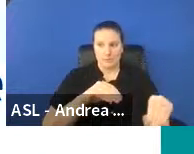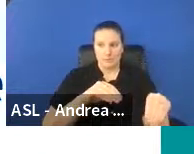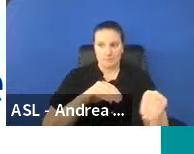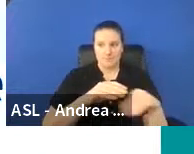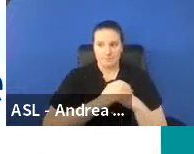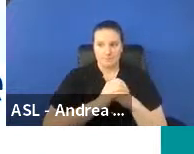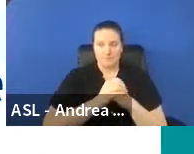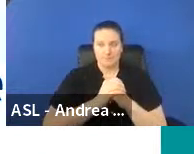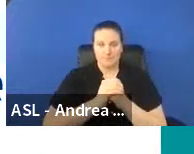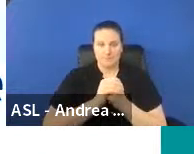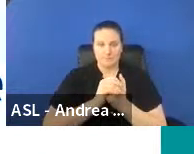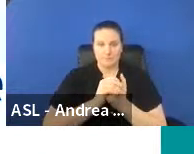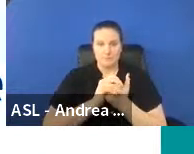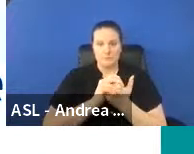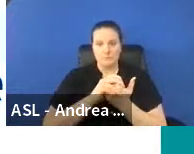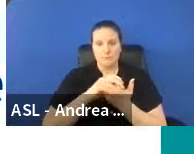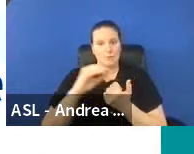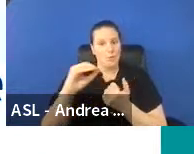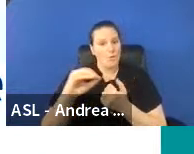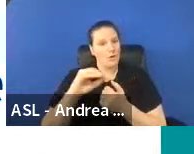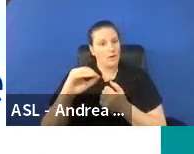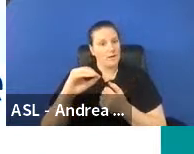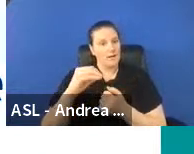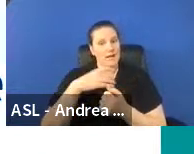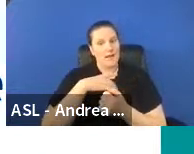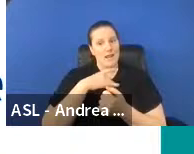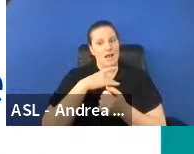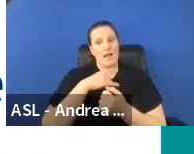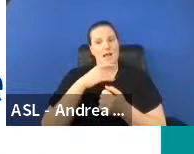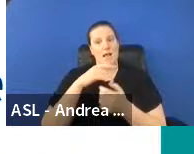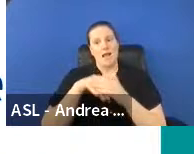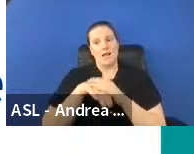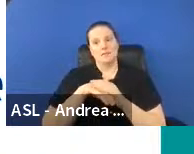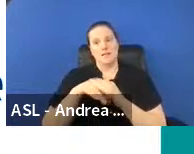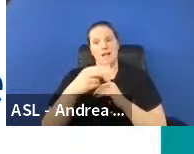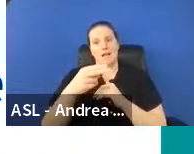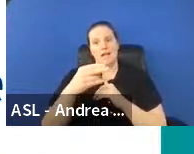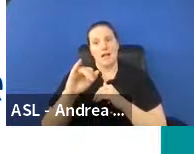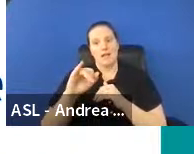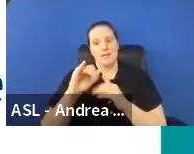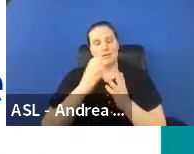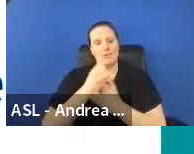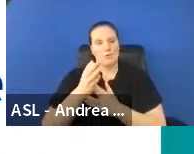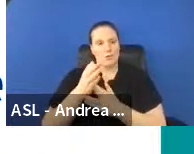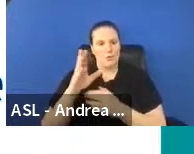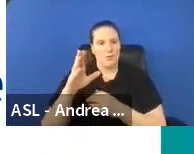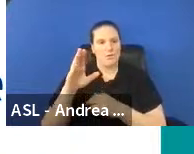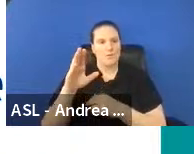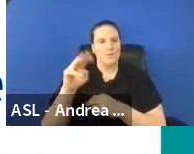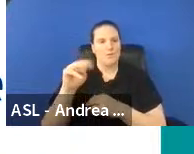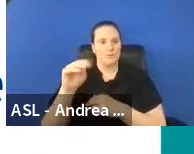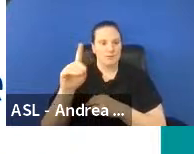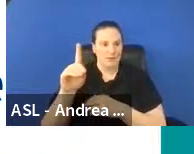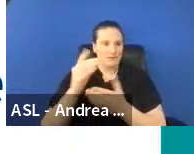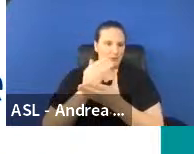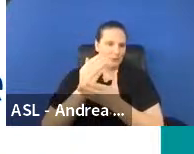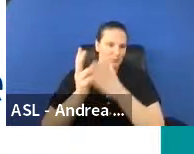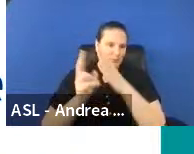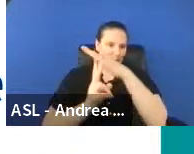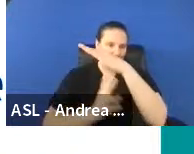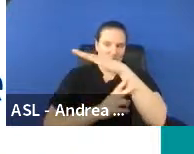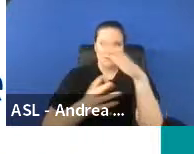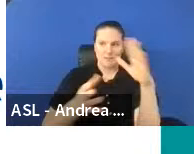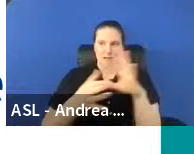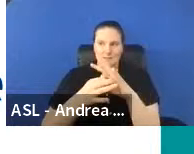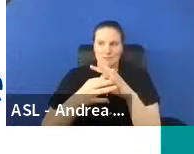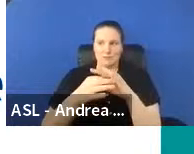And conversely, Oregon respondents prefer access to Hayden Island via the Marine Drive and a new arterial bridge that connects Hayden Island